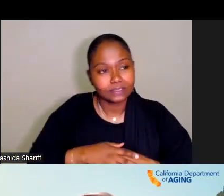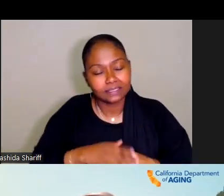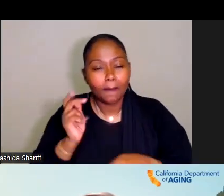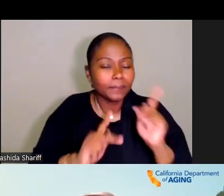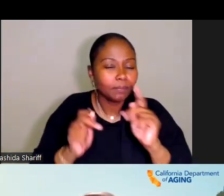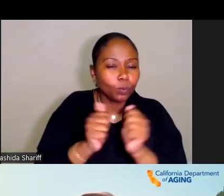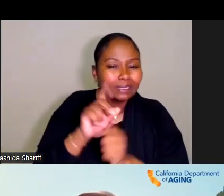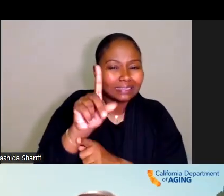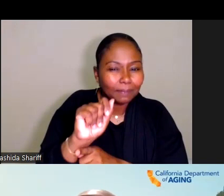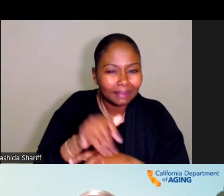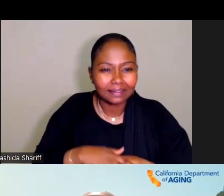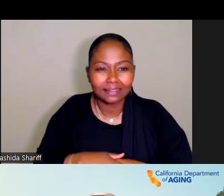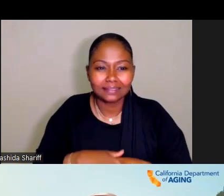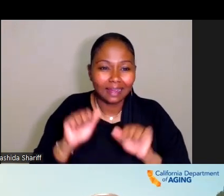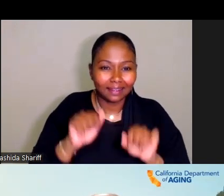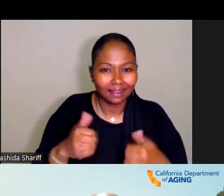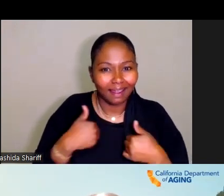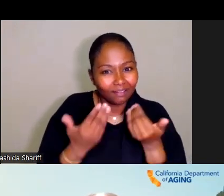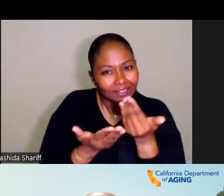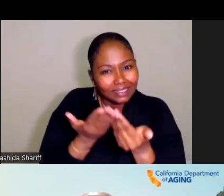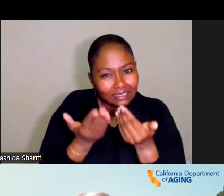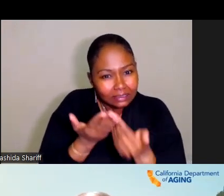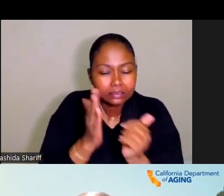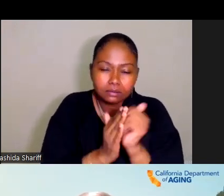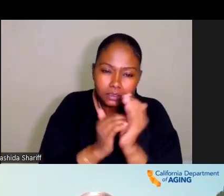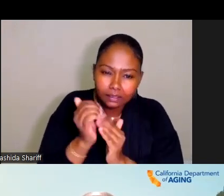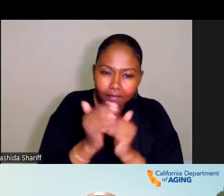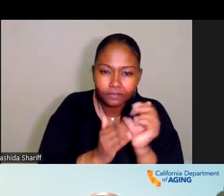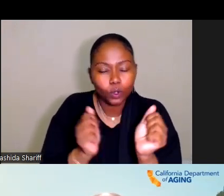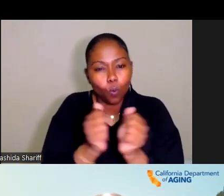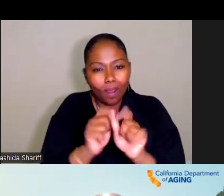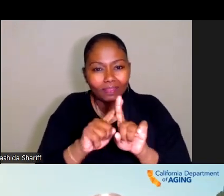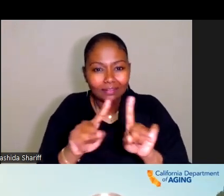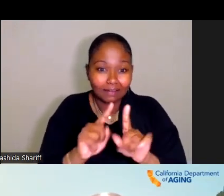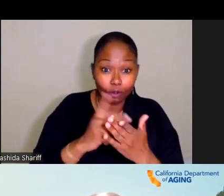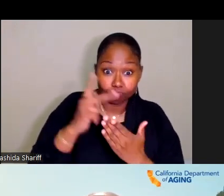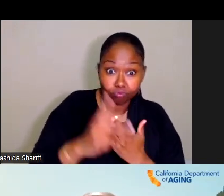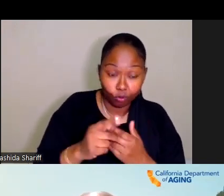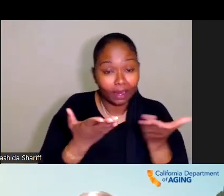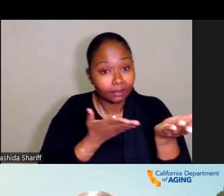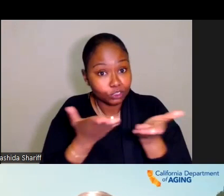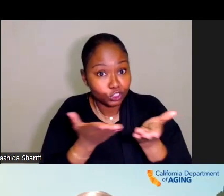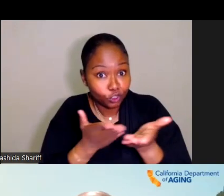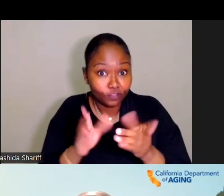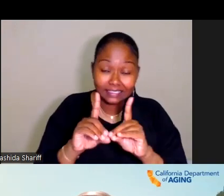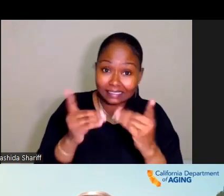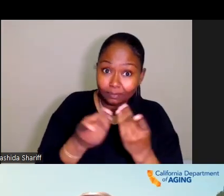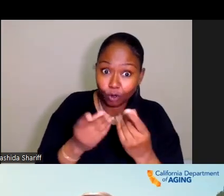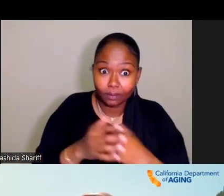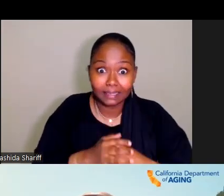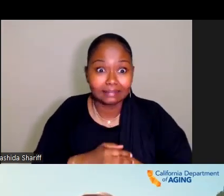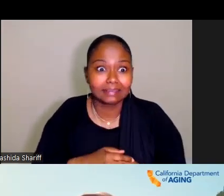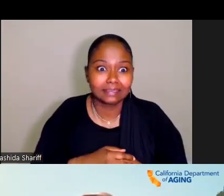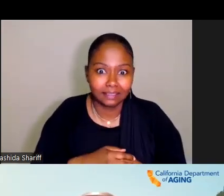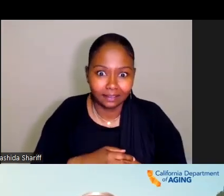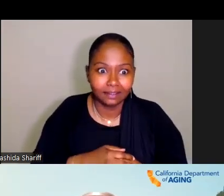move with ease between programs, services, departments, and